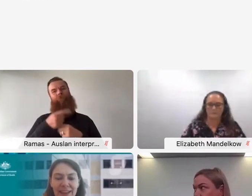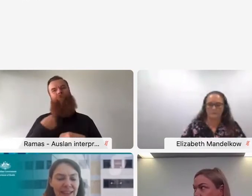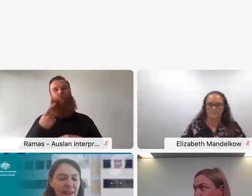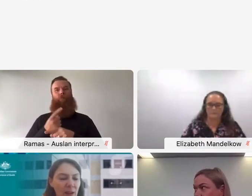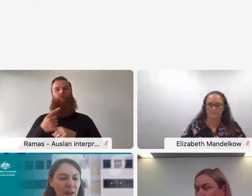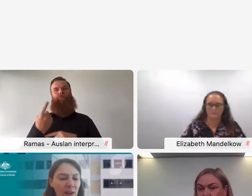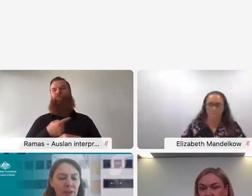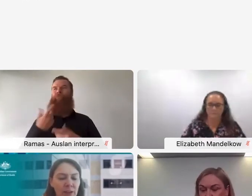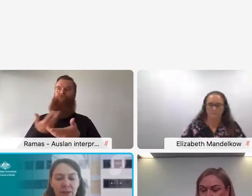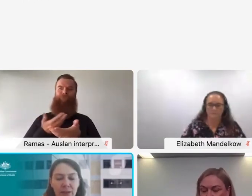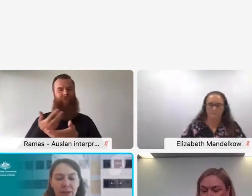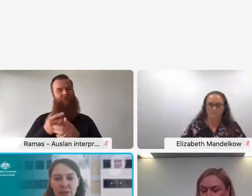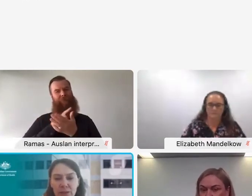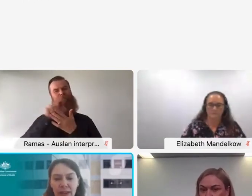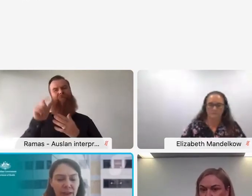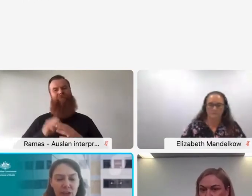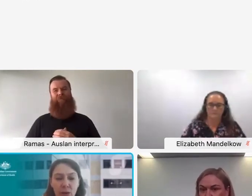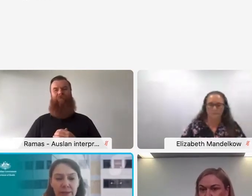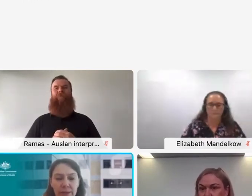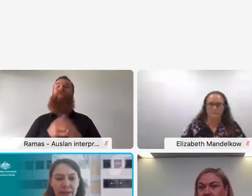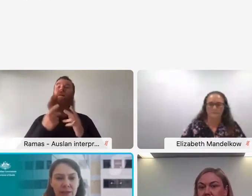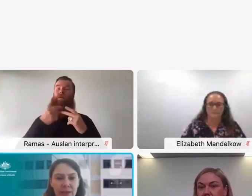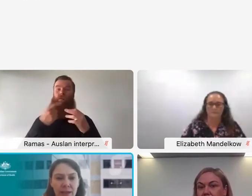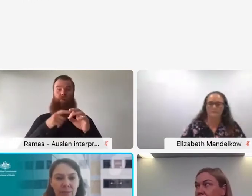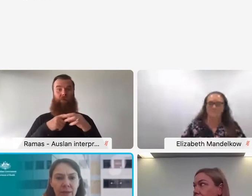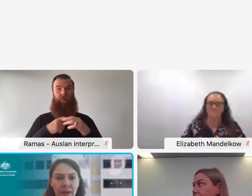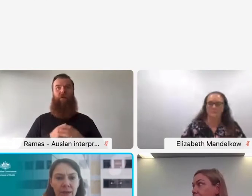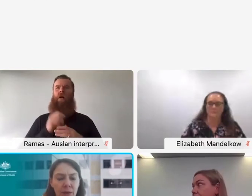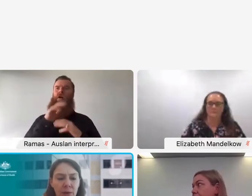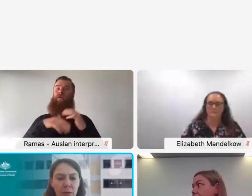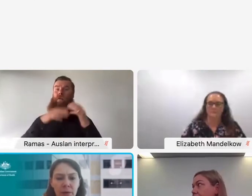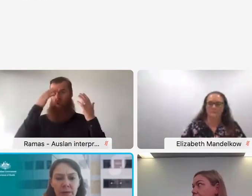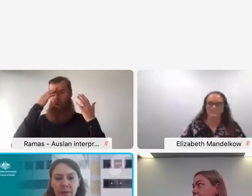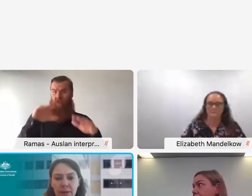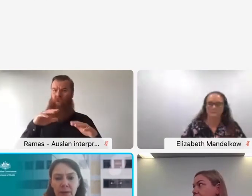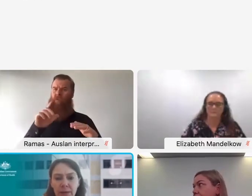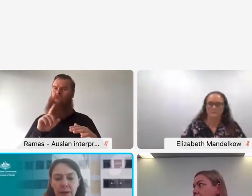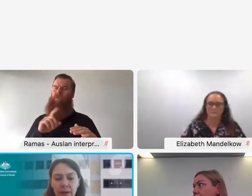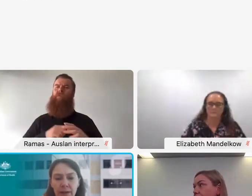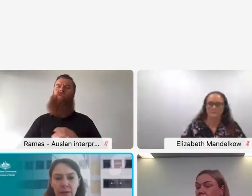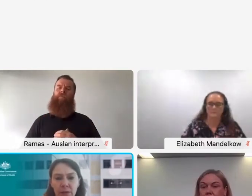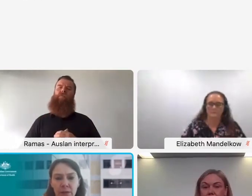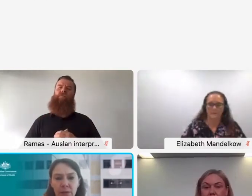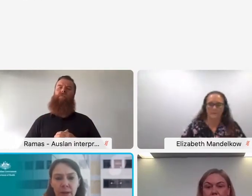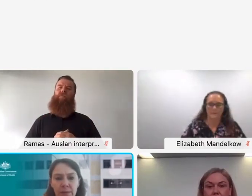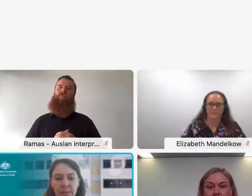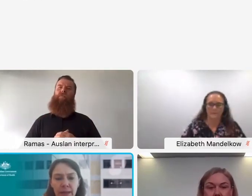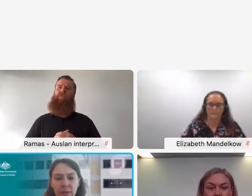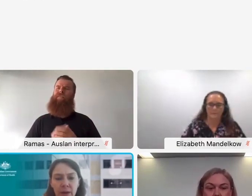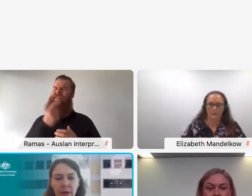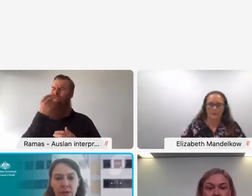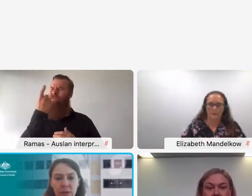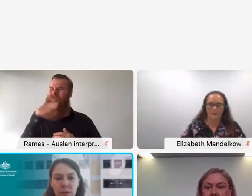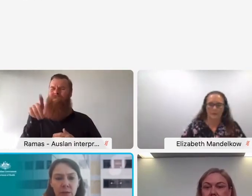Okay, thanks. And now we've got another question around accommodation. So we've got someone on the line who is